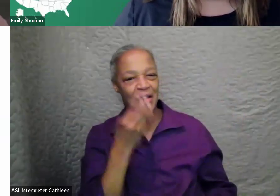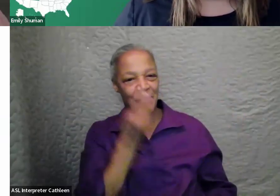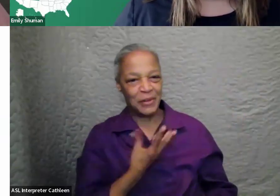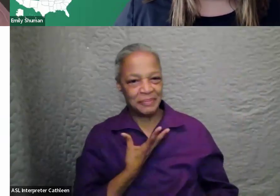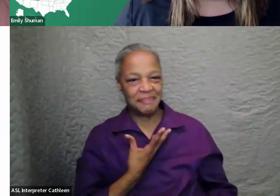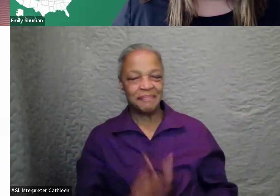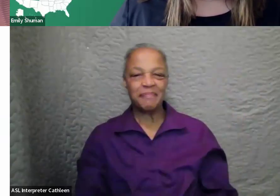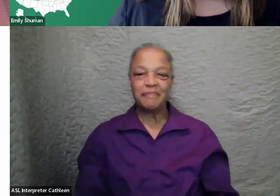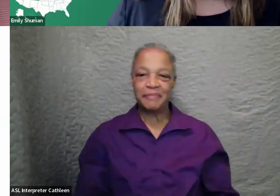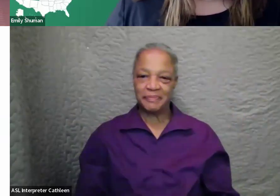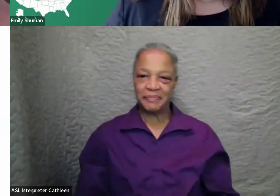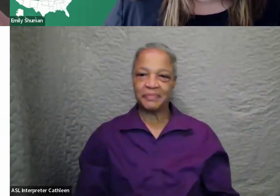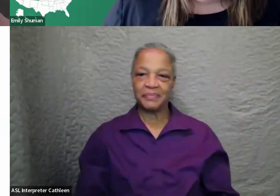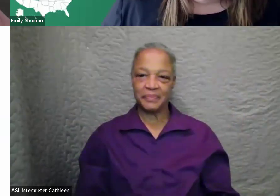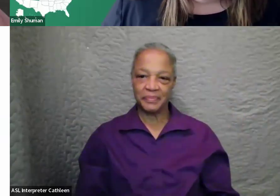that.